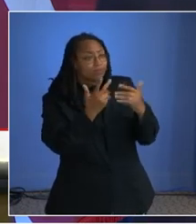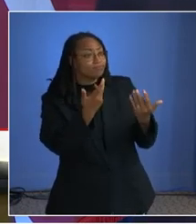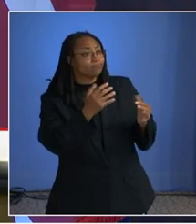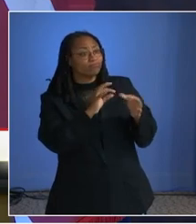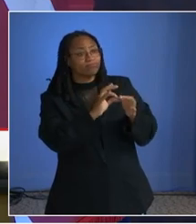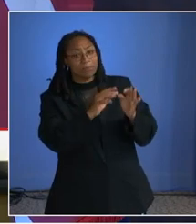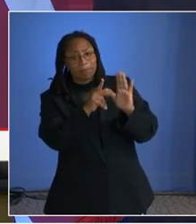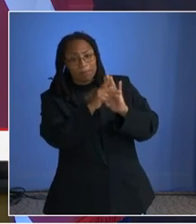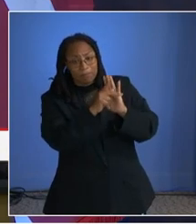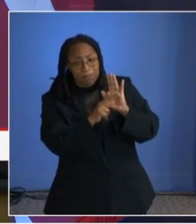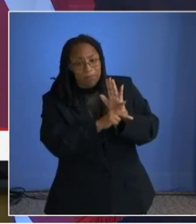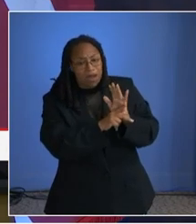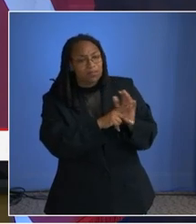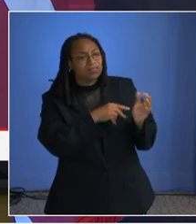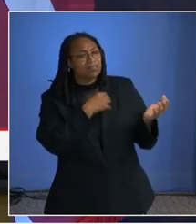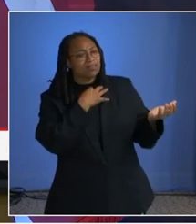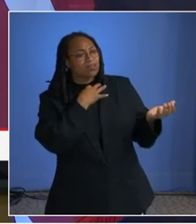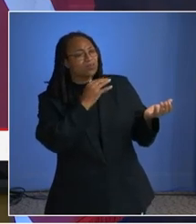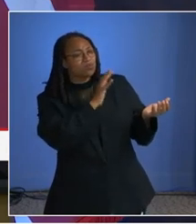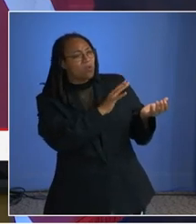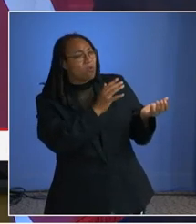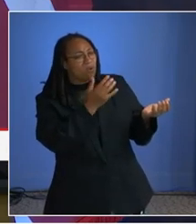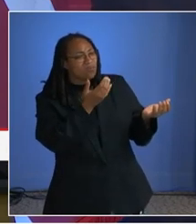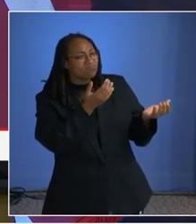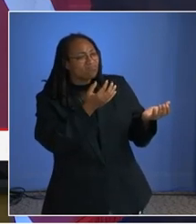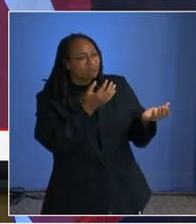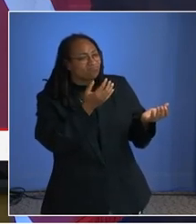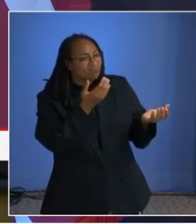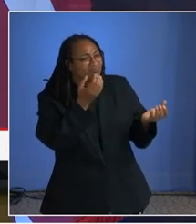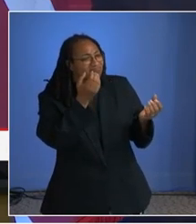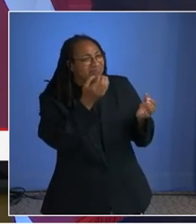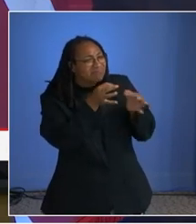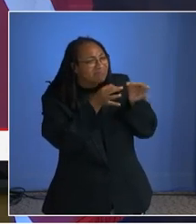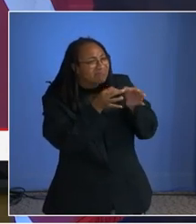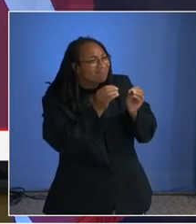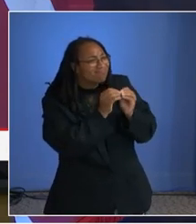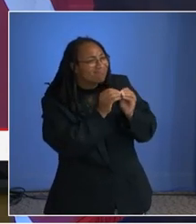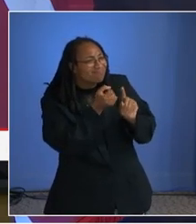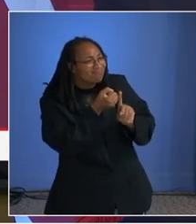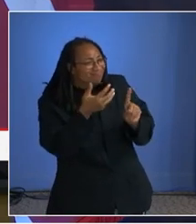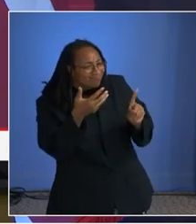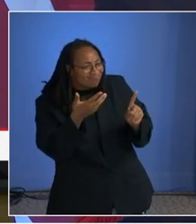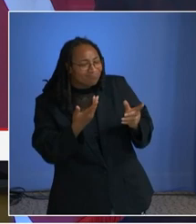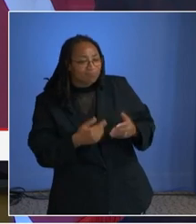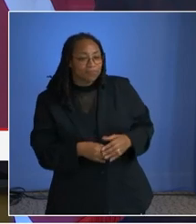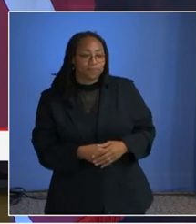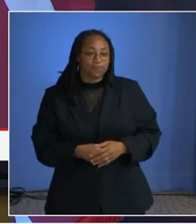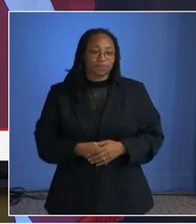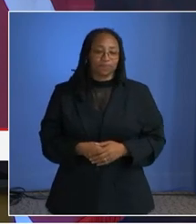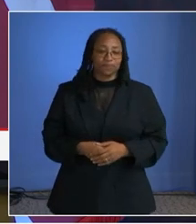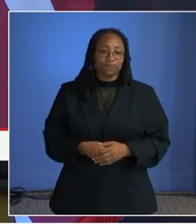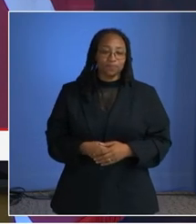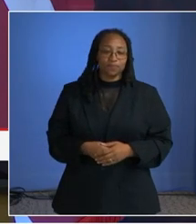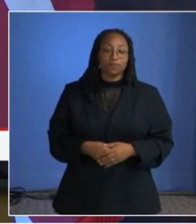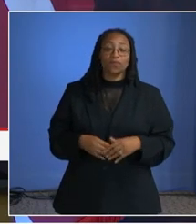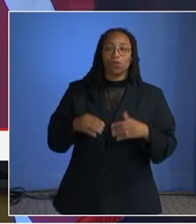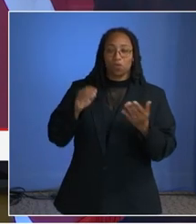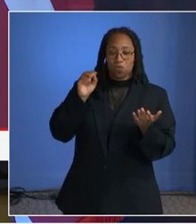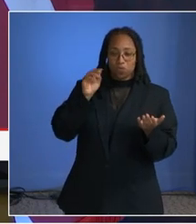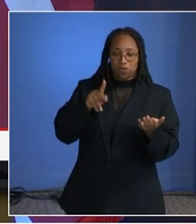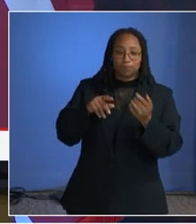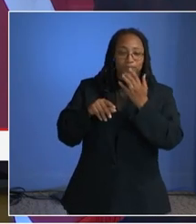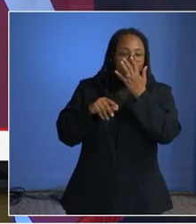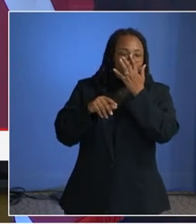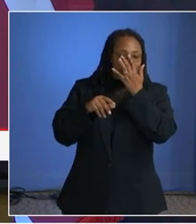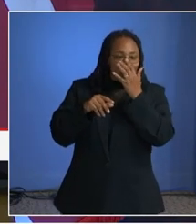that the district hasn't struggled any more than anybody else. We're not talking about hard to fill positions in the district. We're talking about